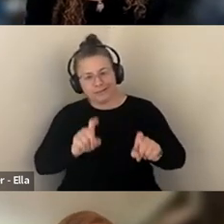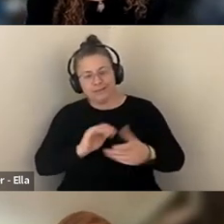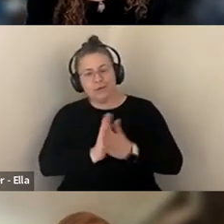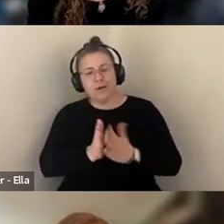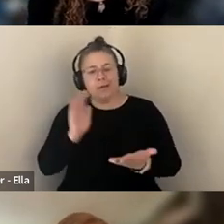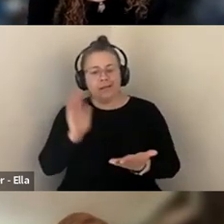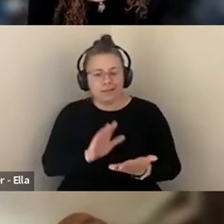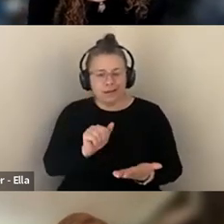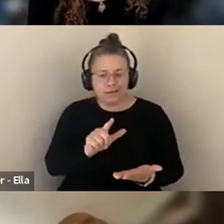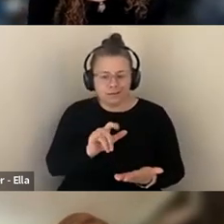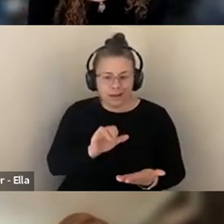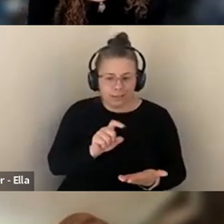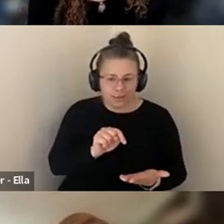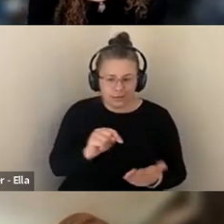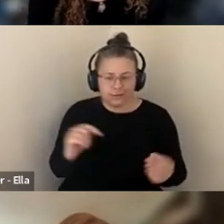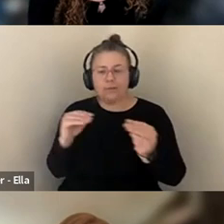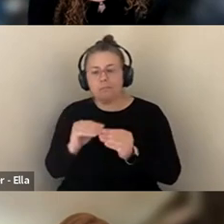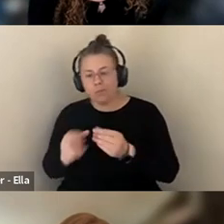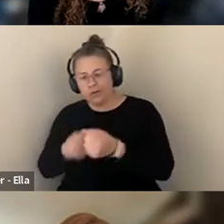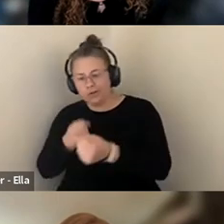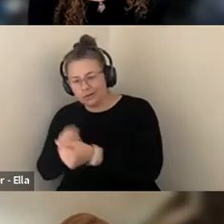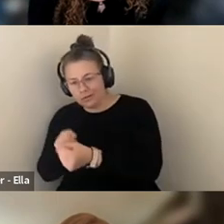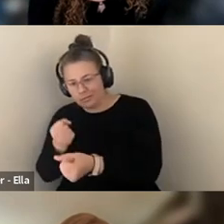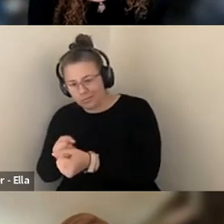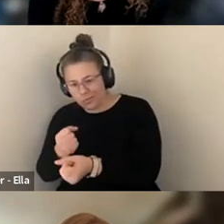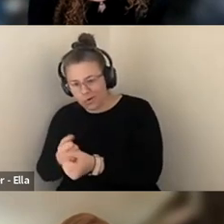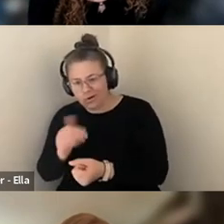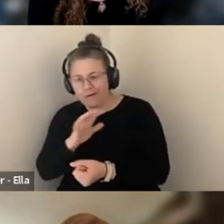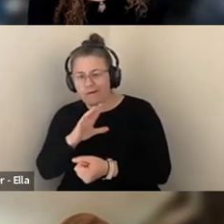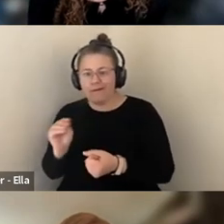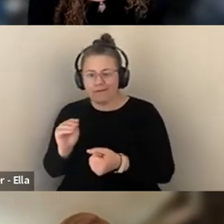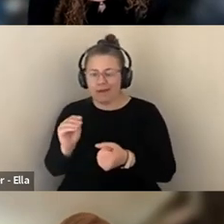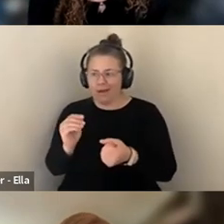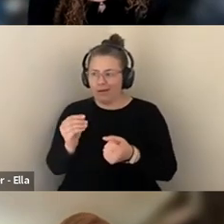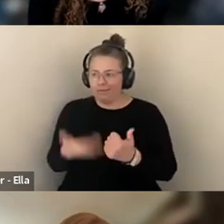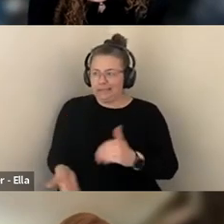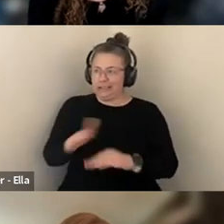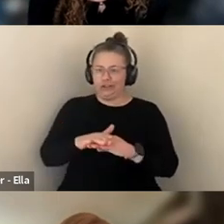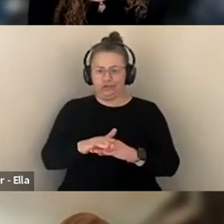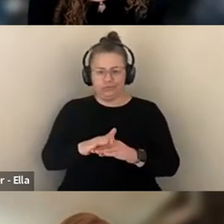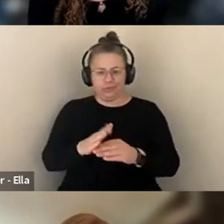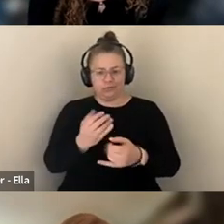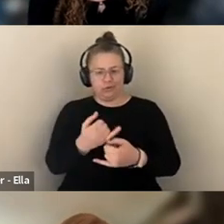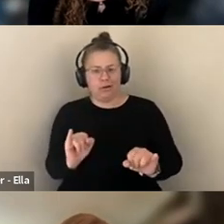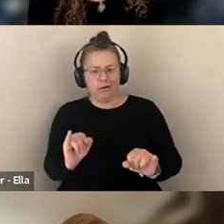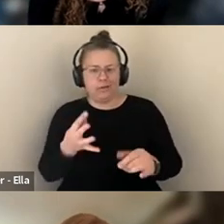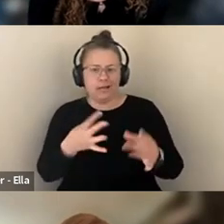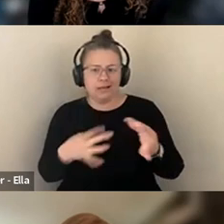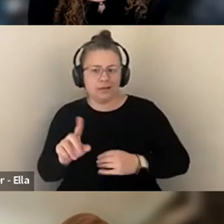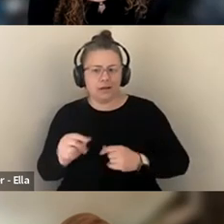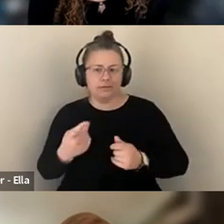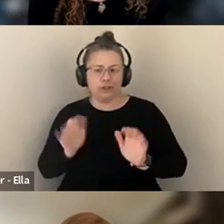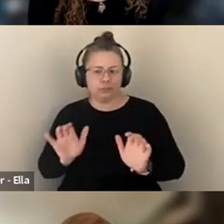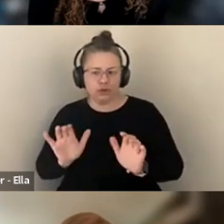people towards a certain socially, suggested decisions, maybe mandated.